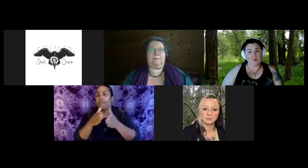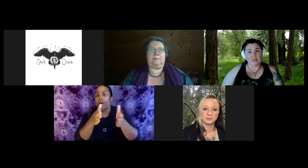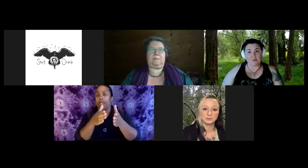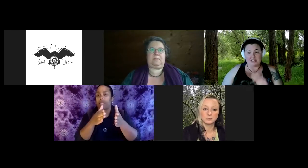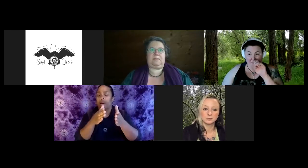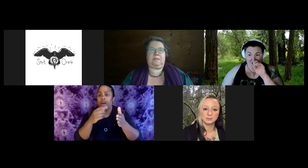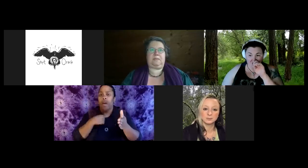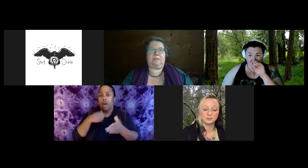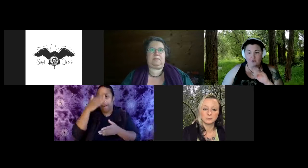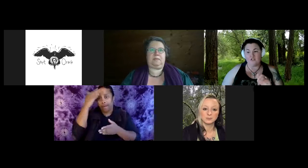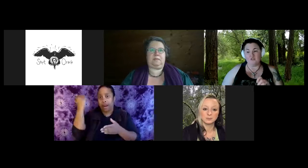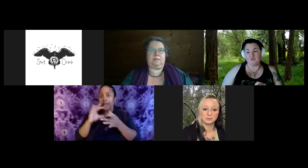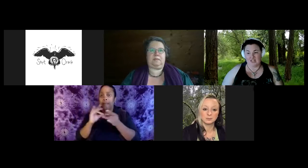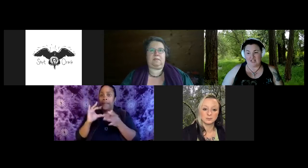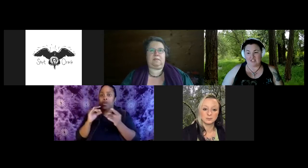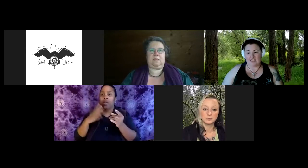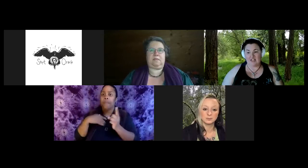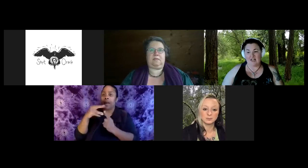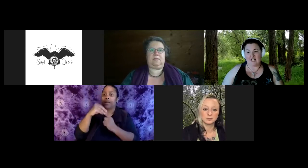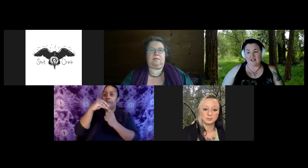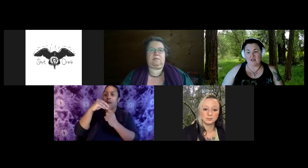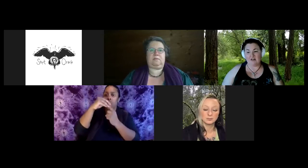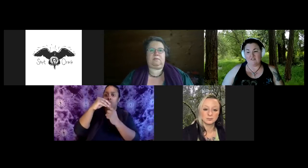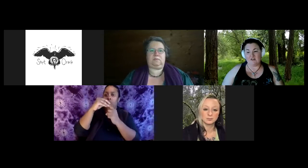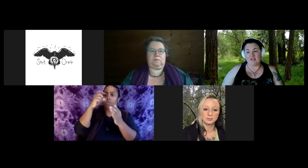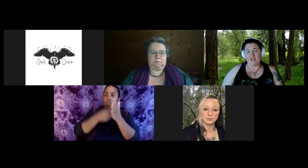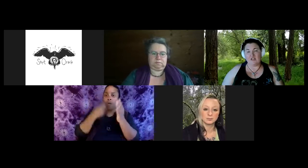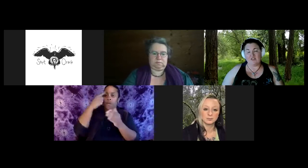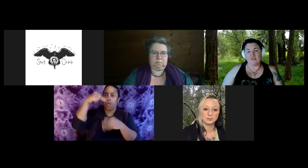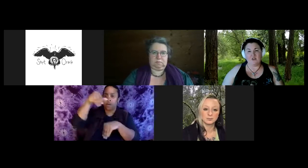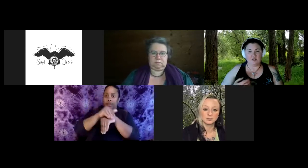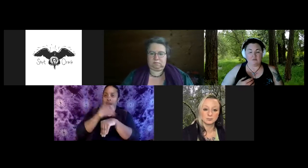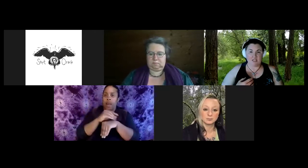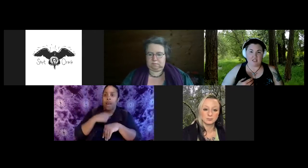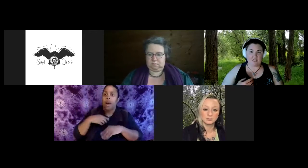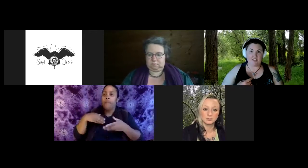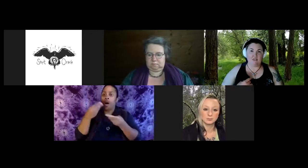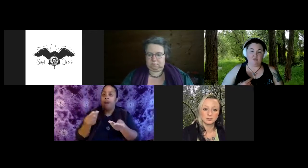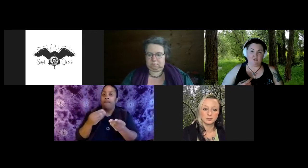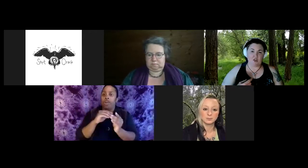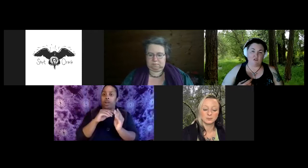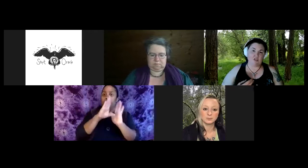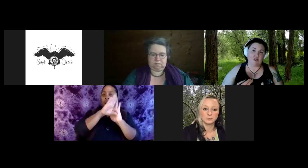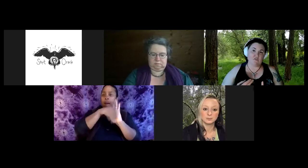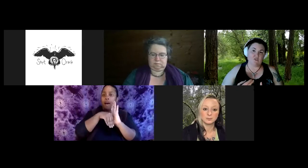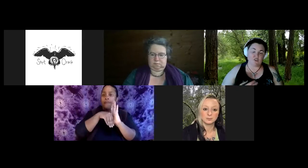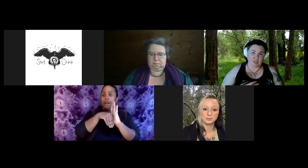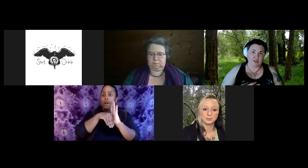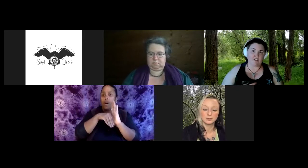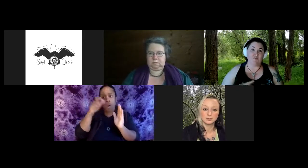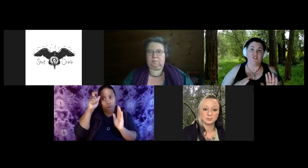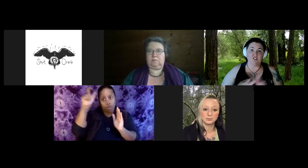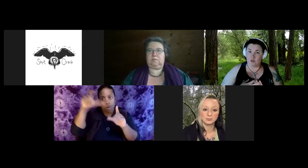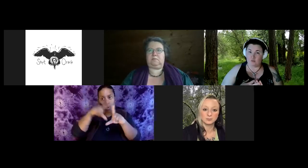I forgot to mention my special for tonight. I am offering 30-minute moon card readings